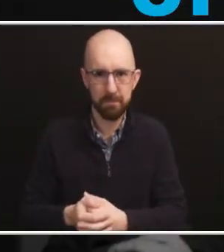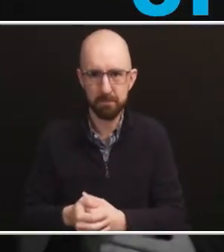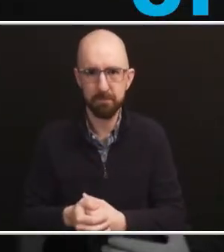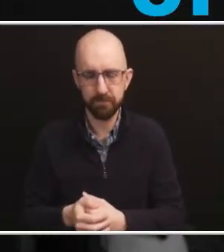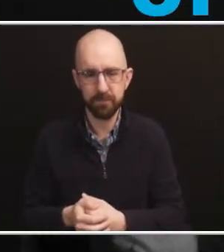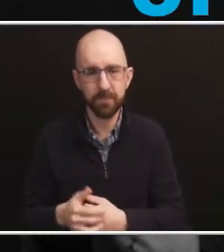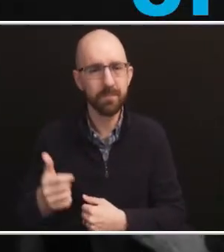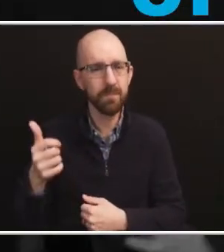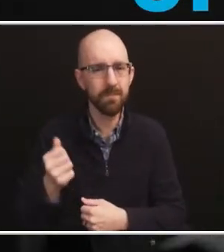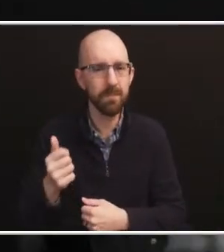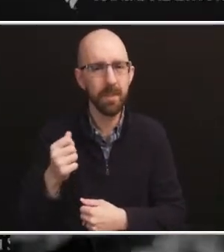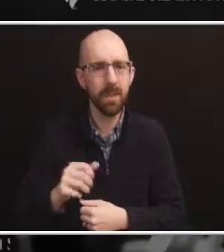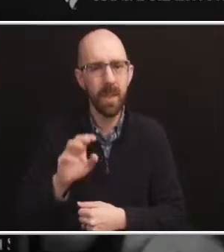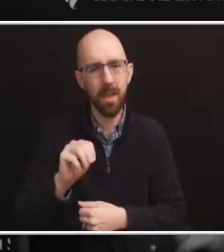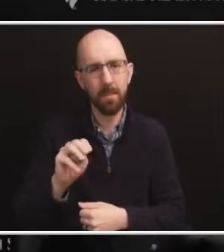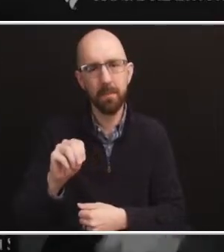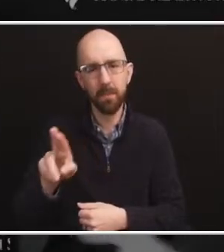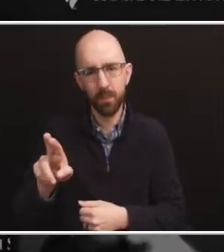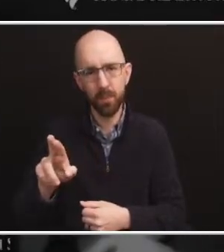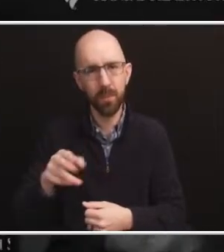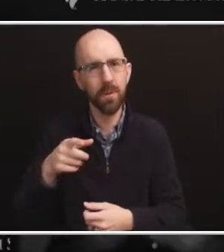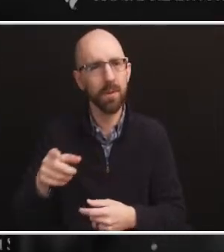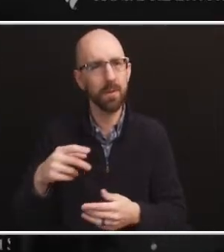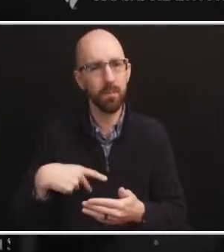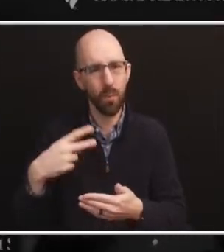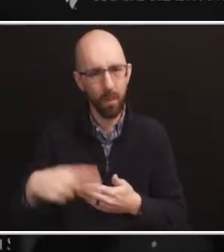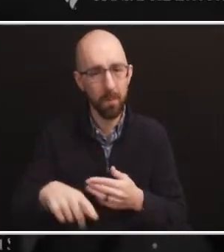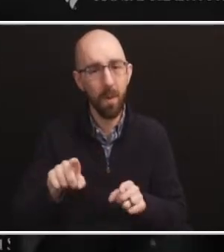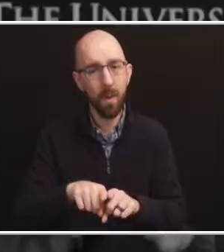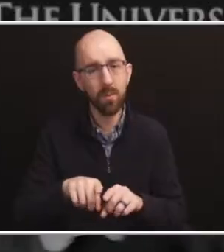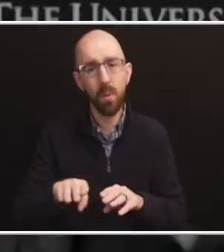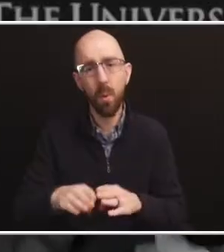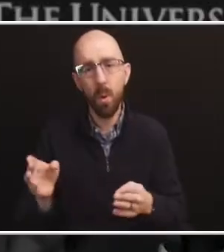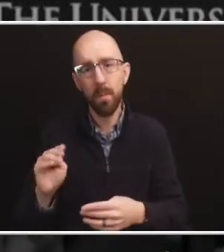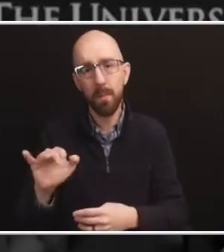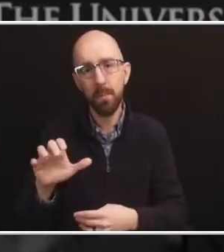Subscribe to our morning medical update and Open Mics with Dr. Stites